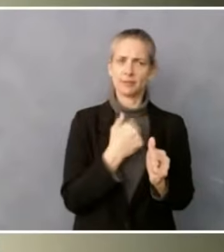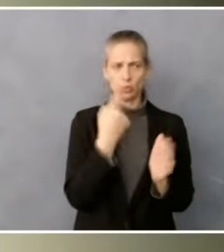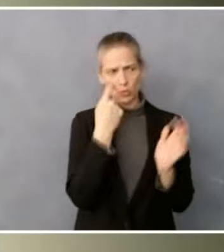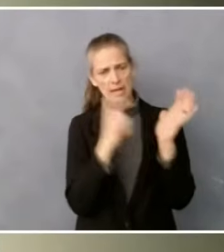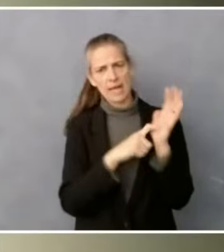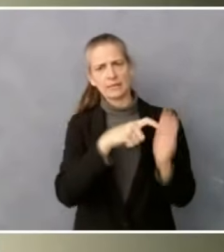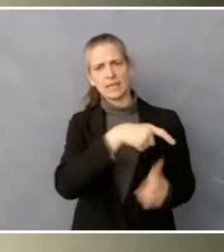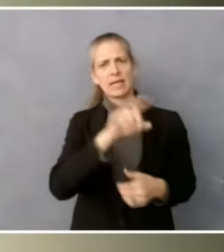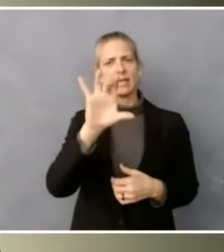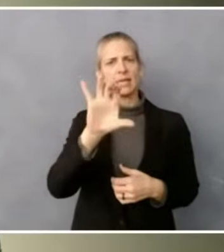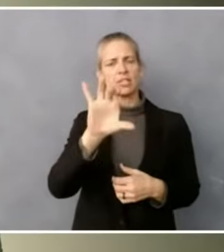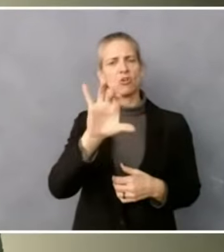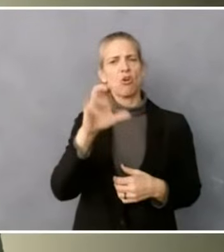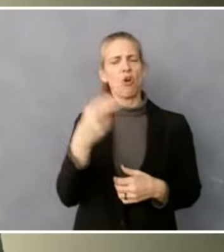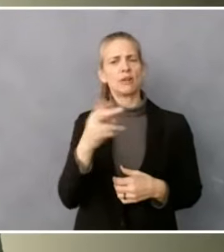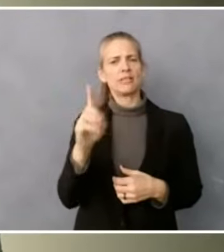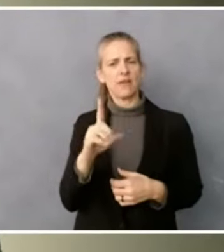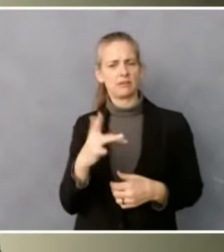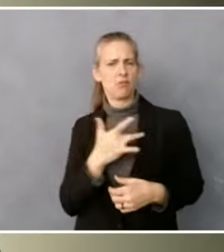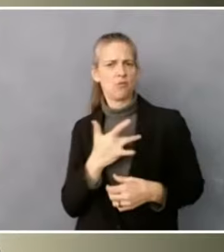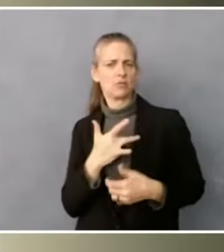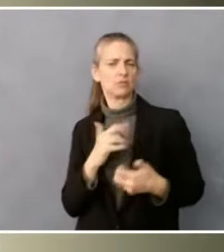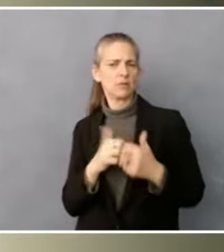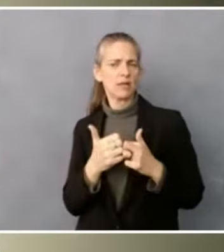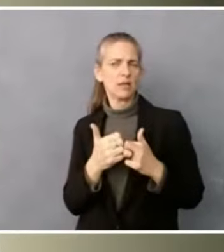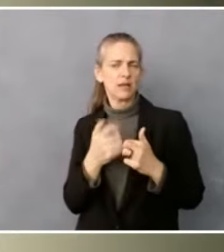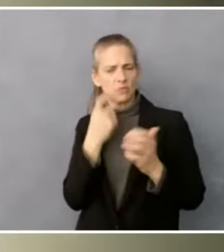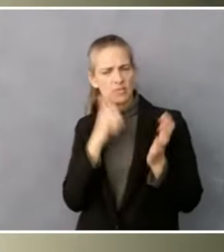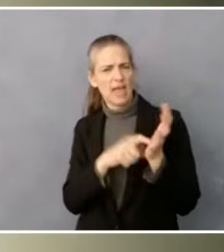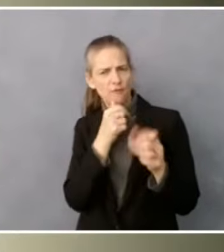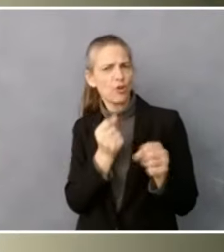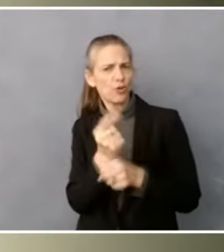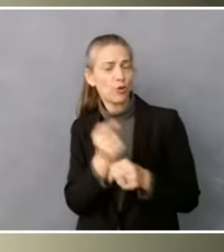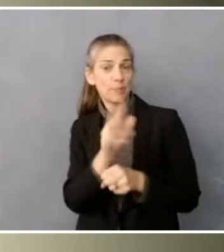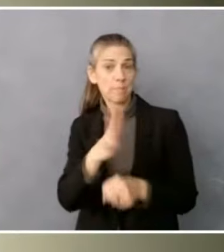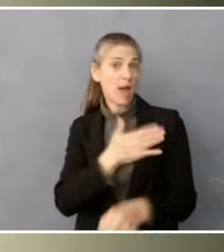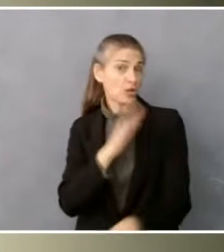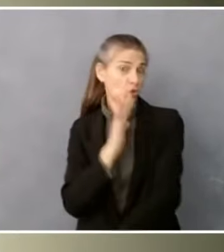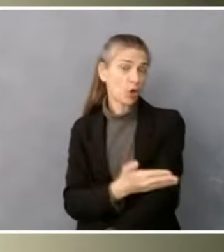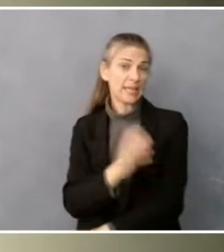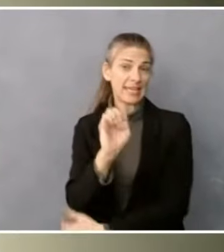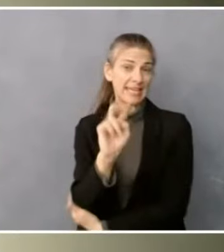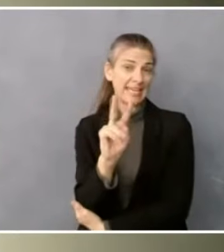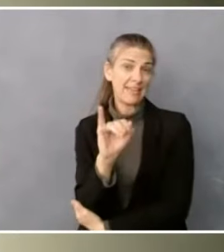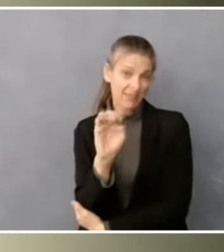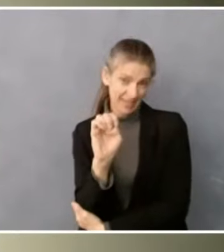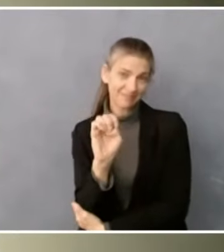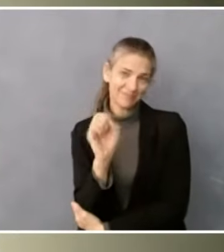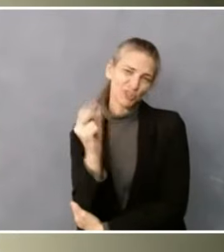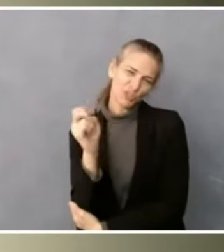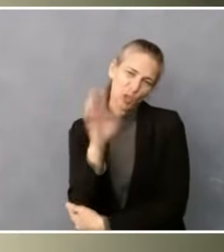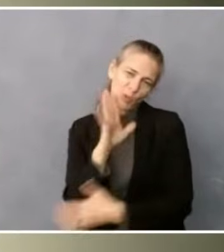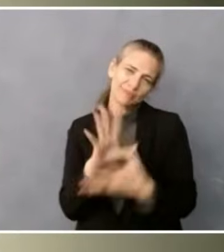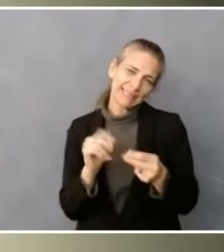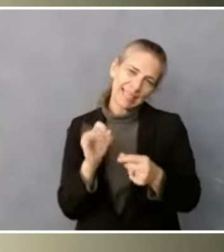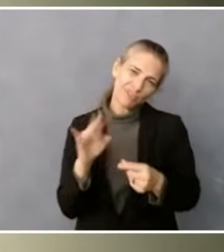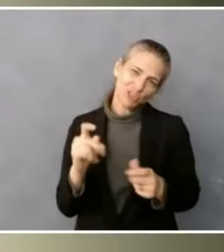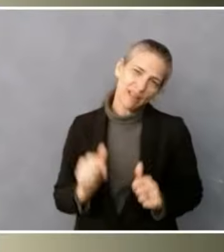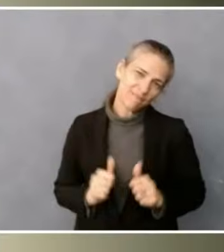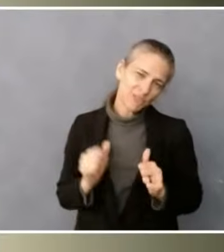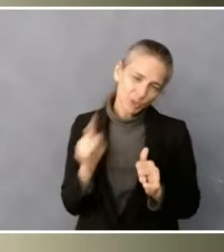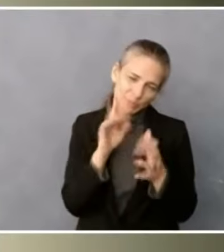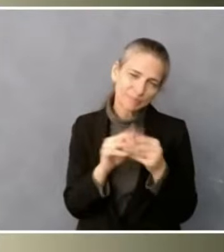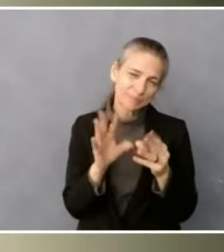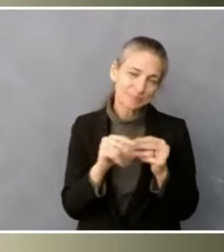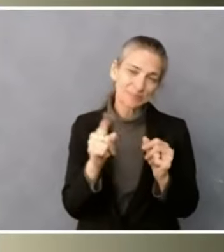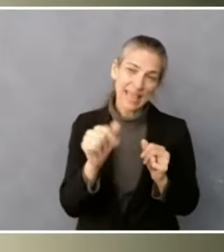Defect Awareness Week every year. And as my daughter Evie would have said if she were here today, and has proudly said at